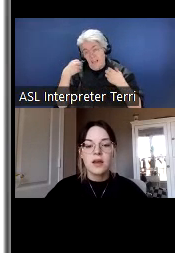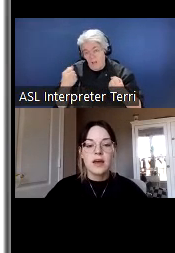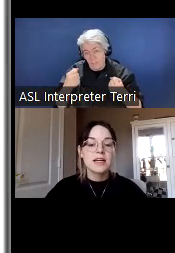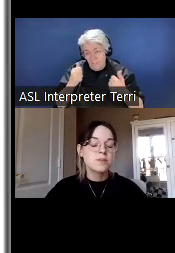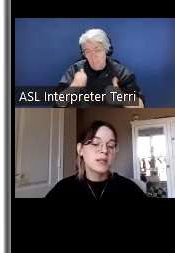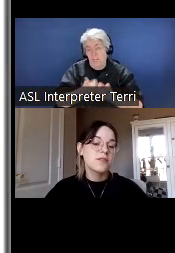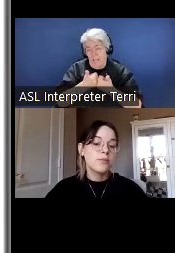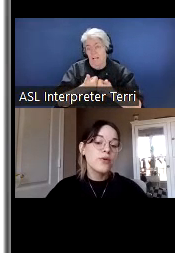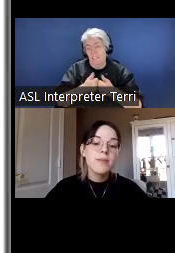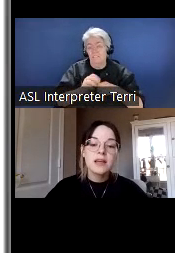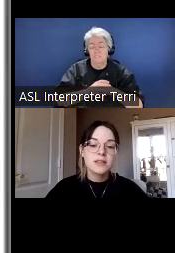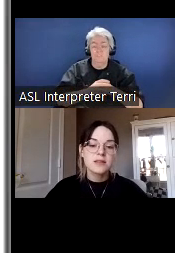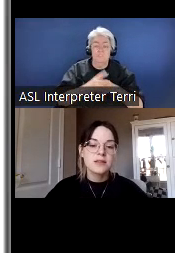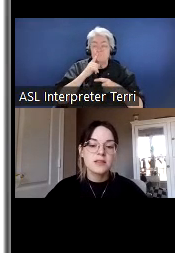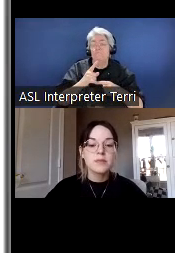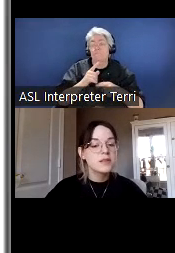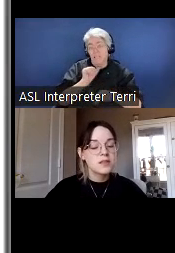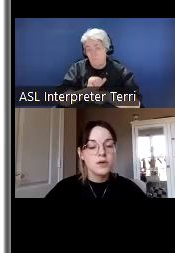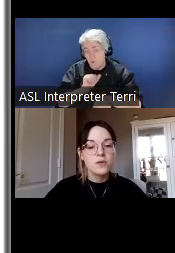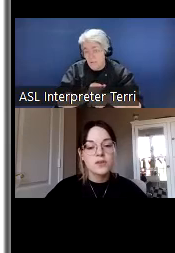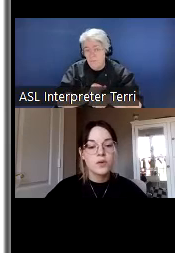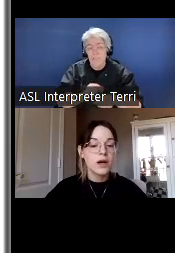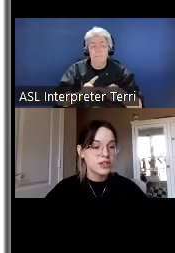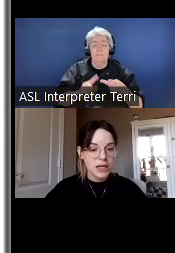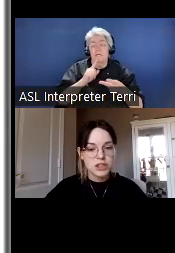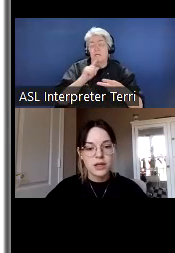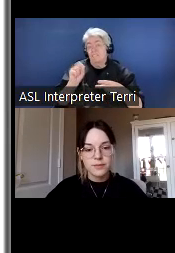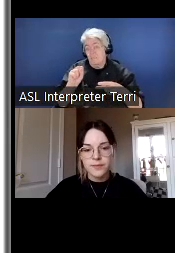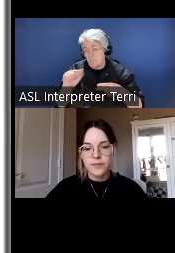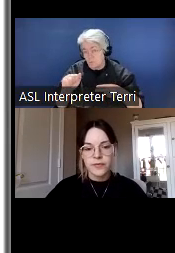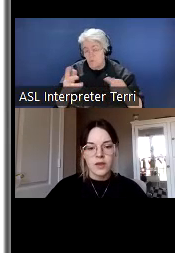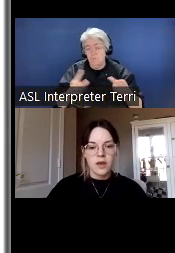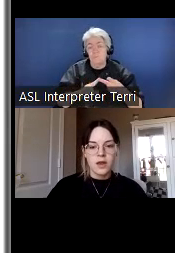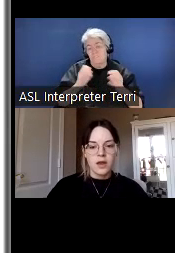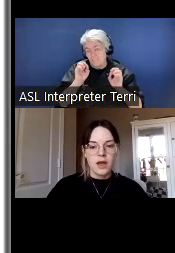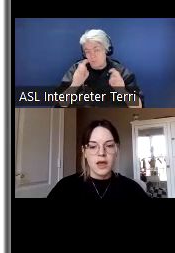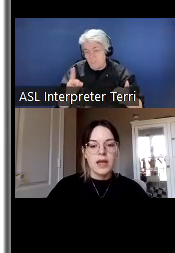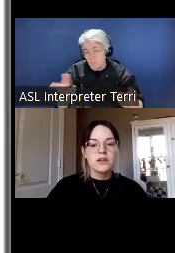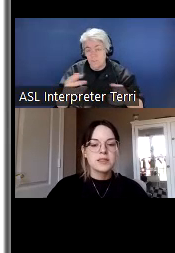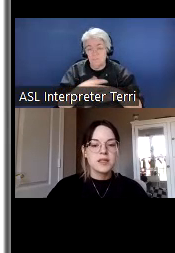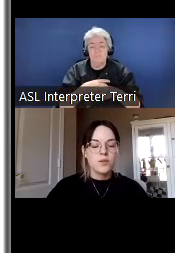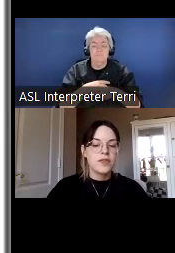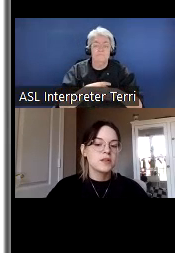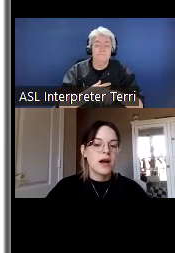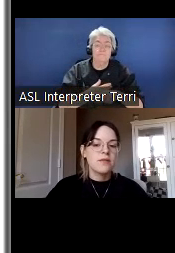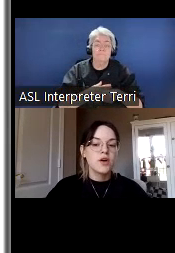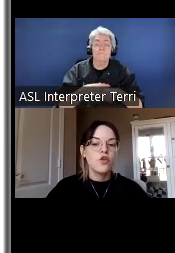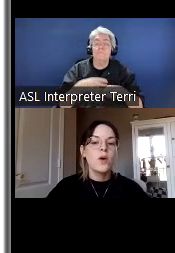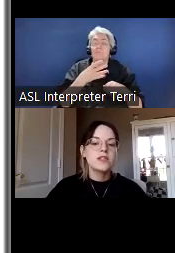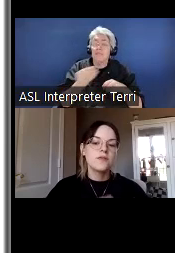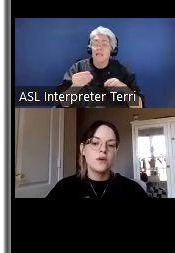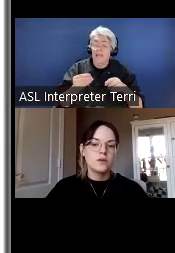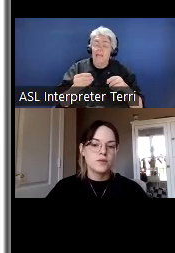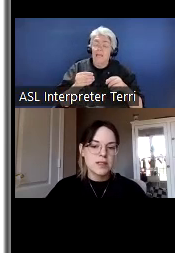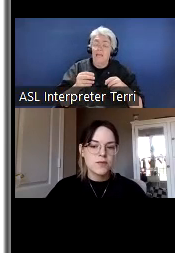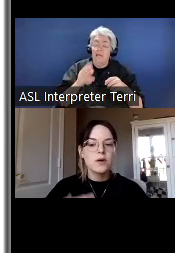challenges, aspects of employment, substance abuse, or education. And addressing with the survivor